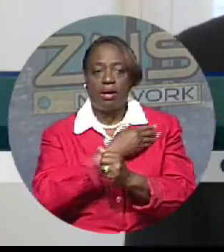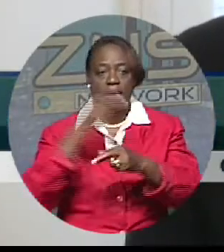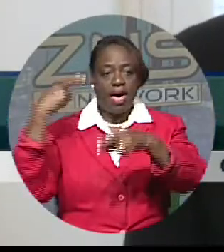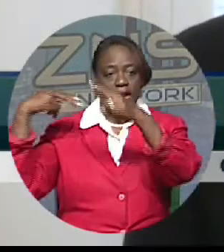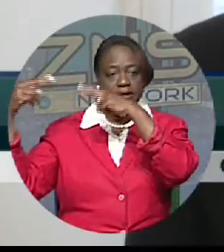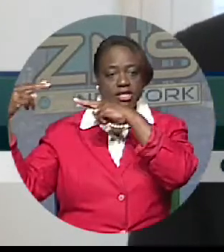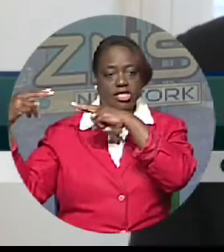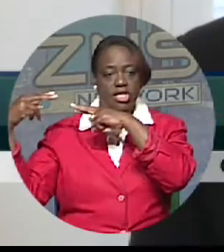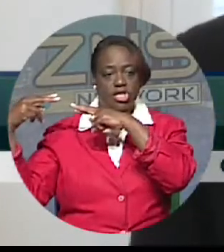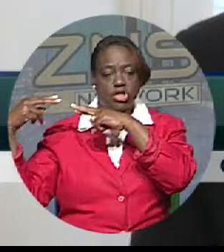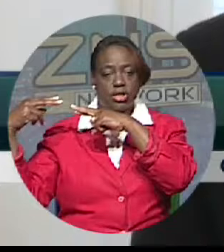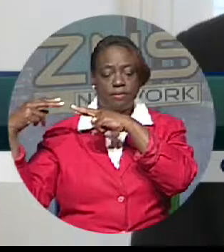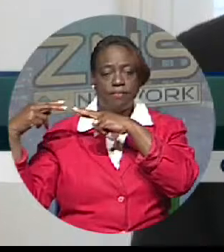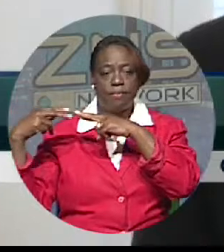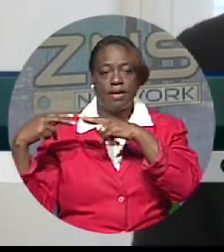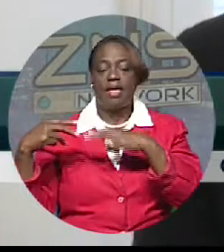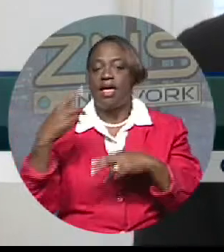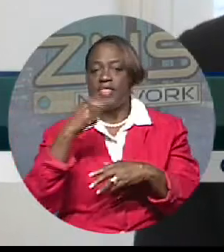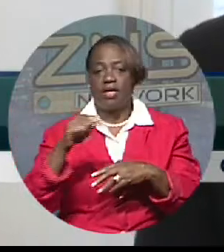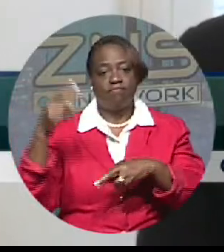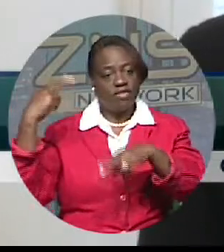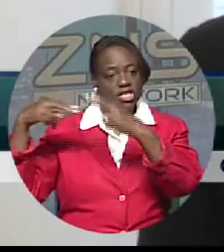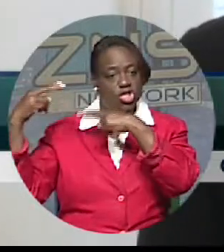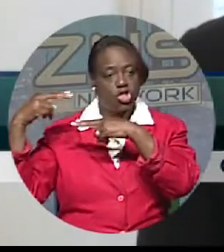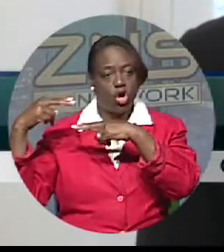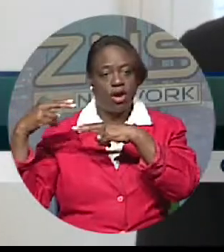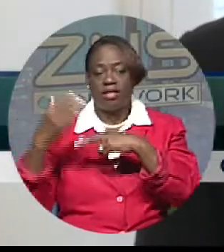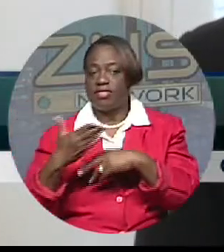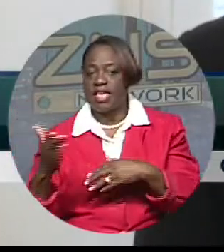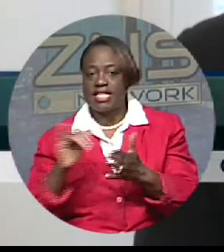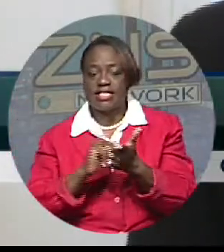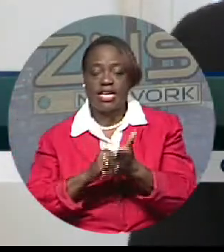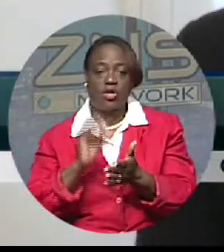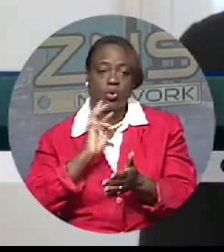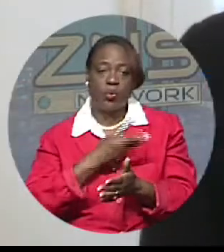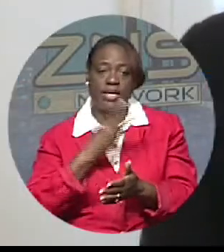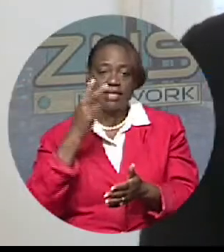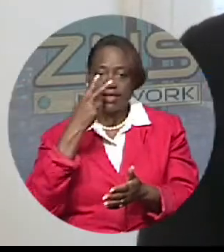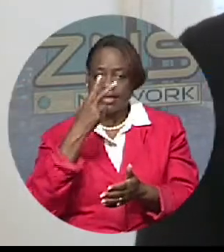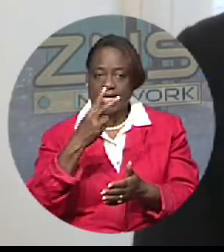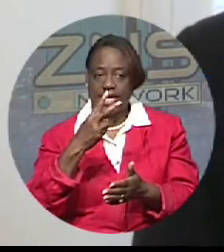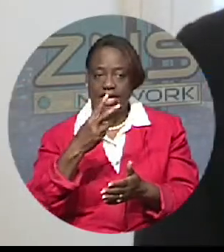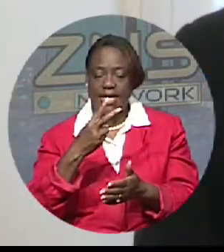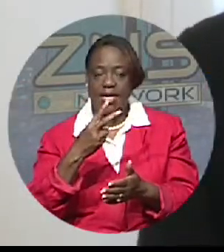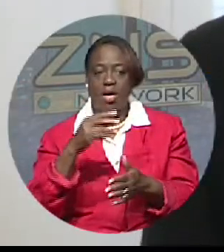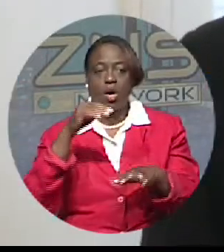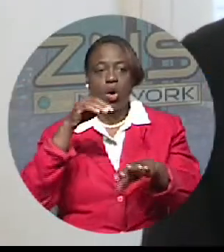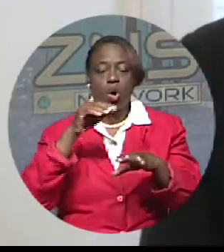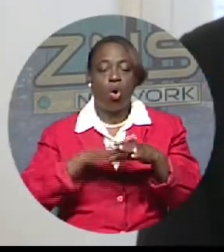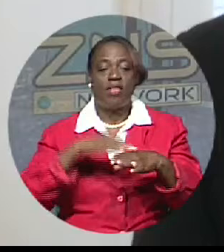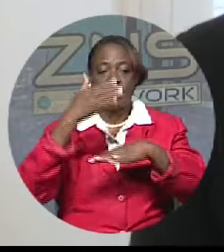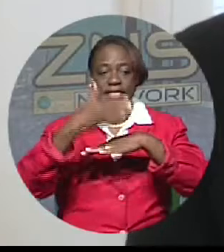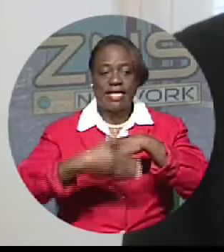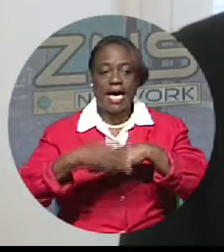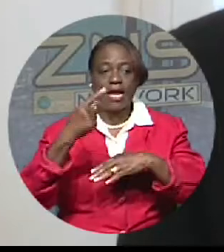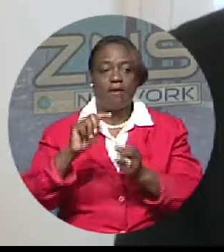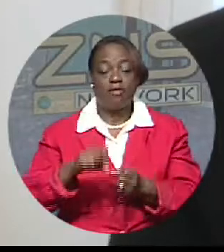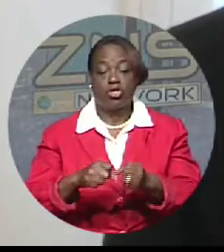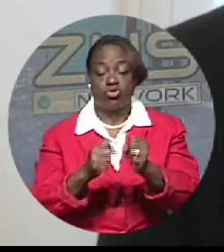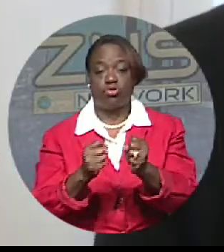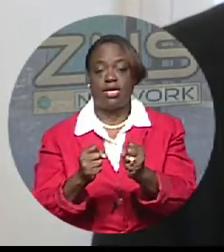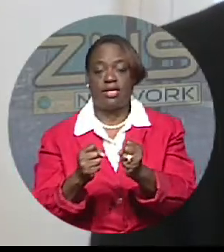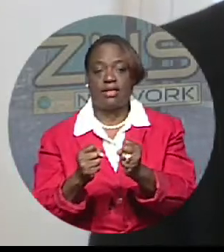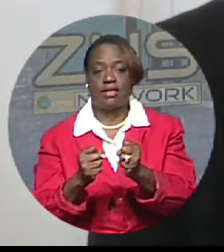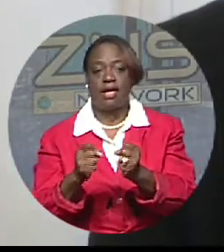uniquely Bahamian. That historic past that we see on the side of the road, and we're like, why isn't someone doing anything about it? Well, we're trying, and